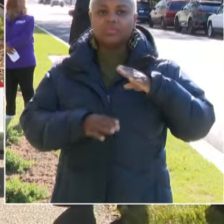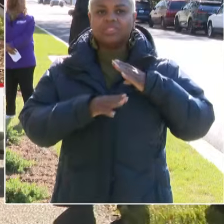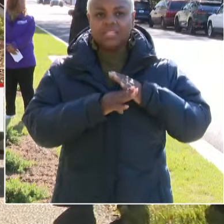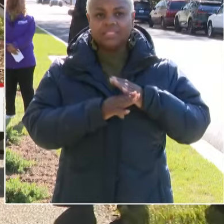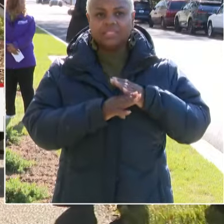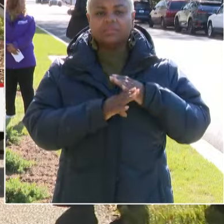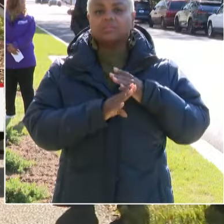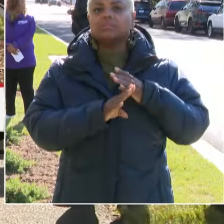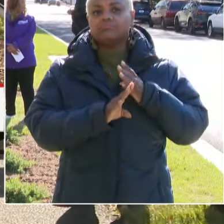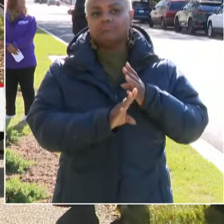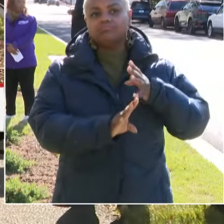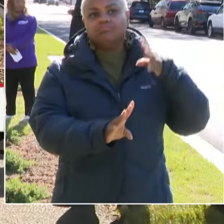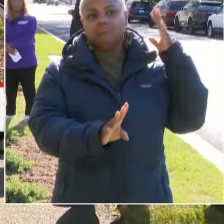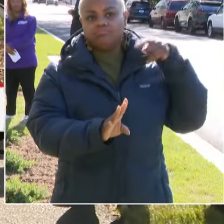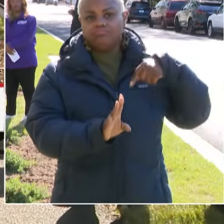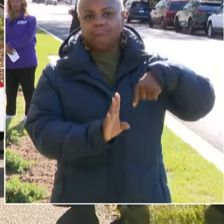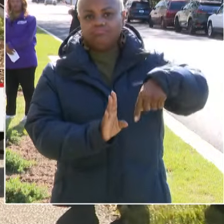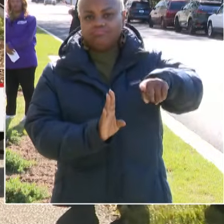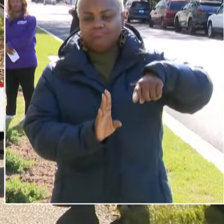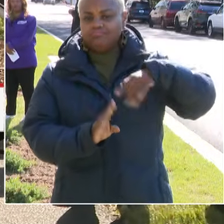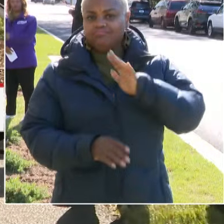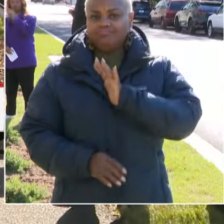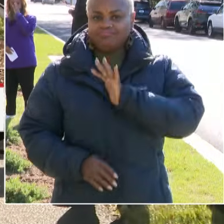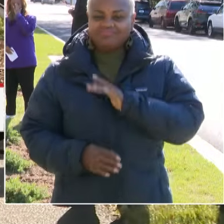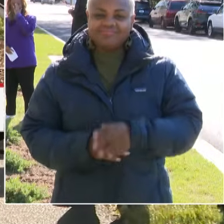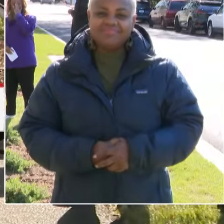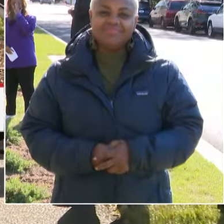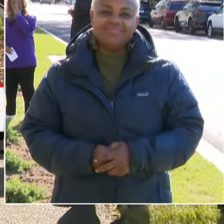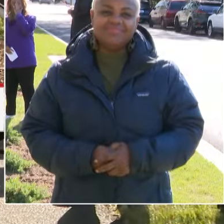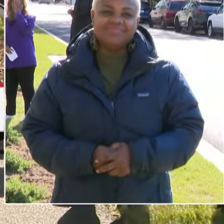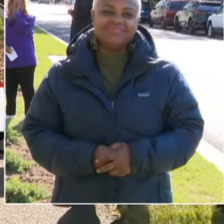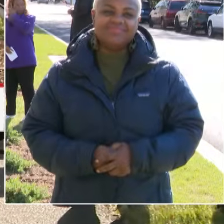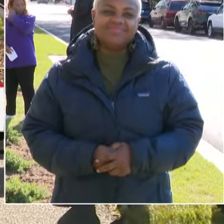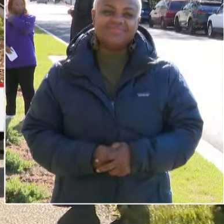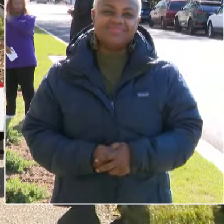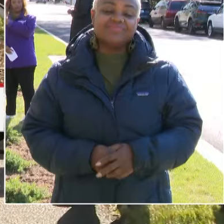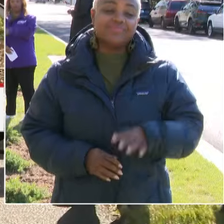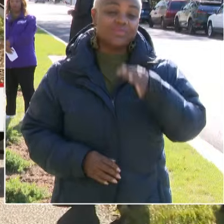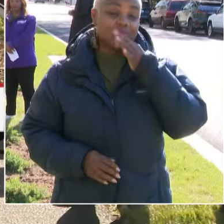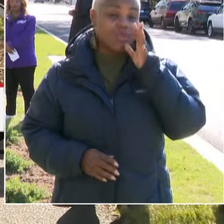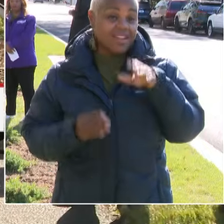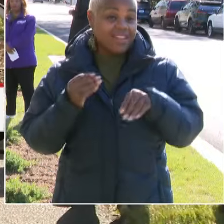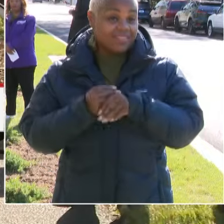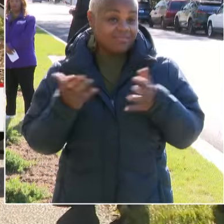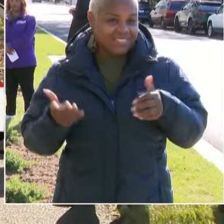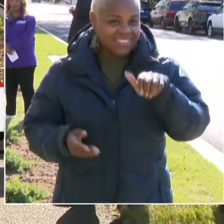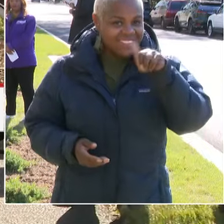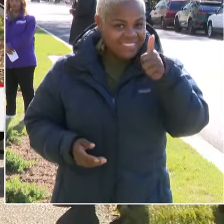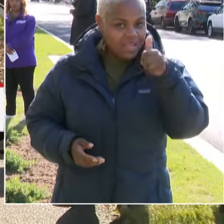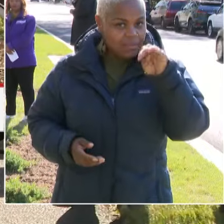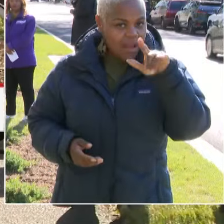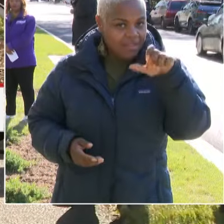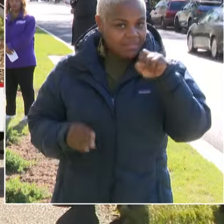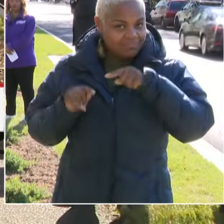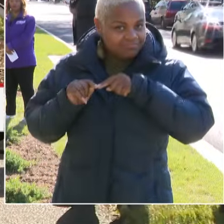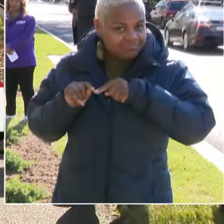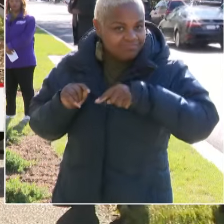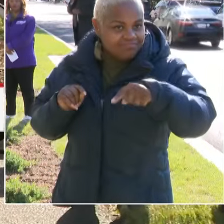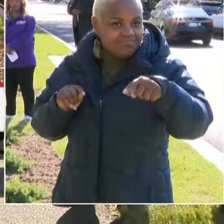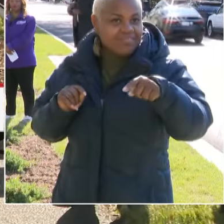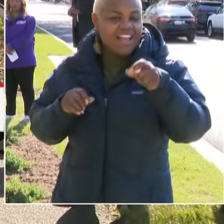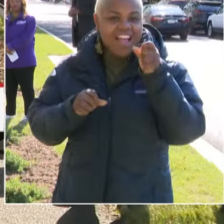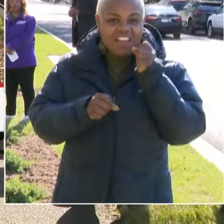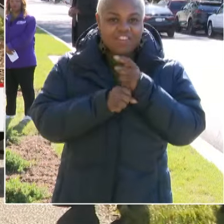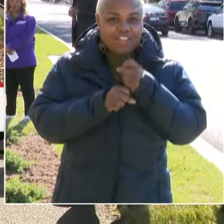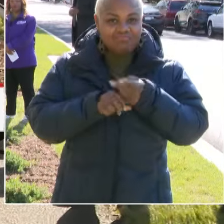With our most recent budget, we are on track to add 10 more miles of protected bike lanes each year. And over the